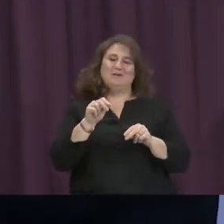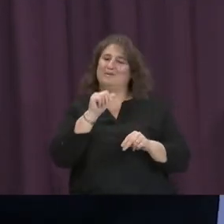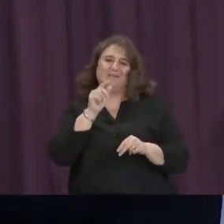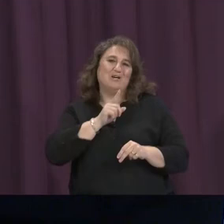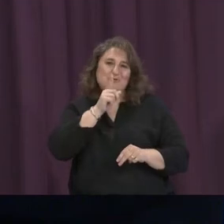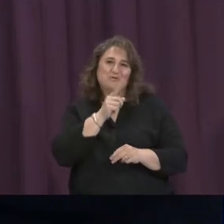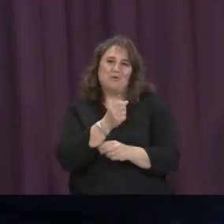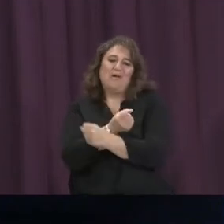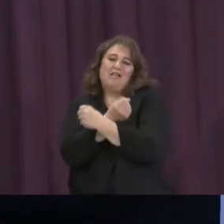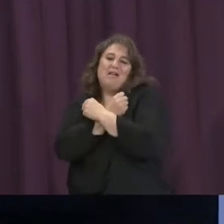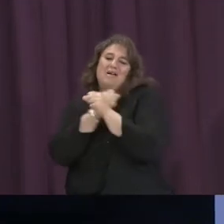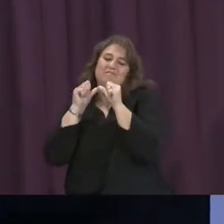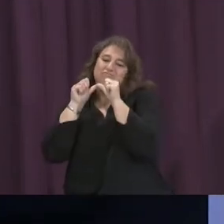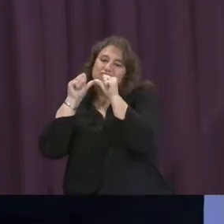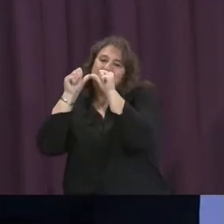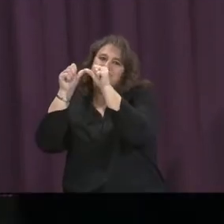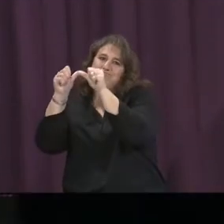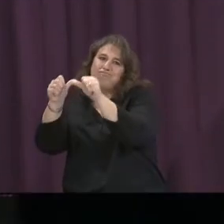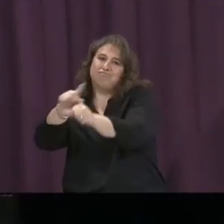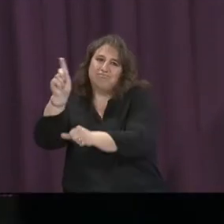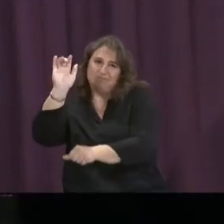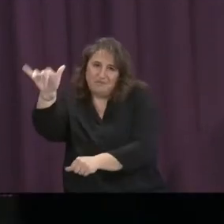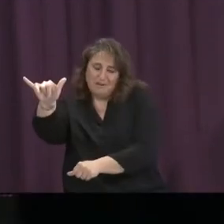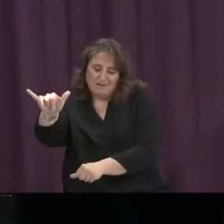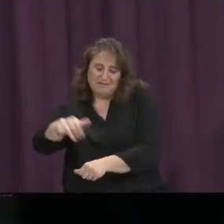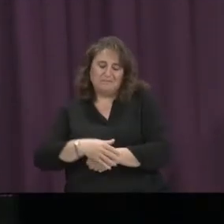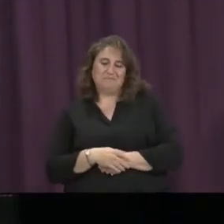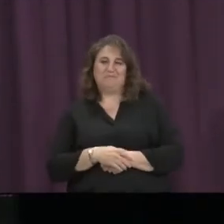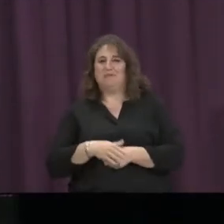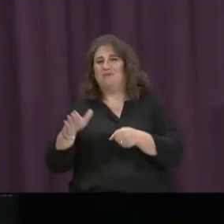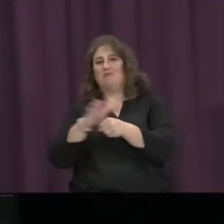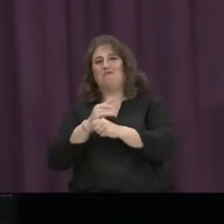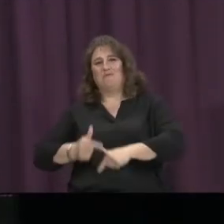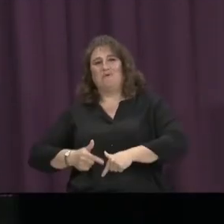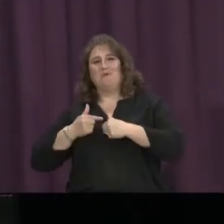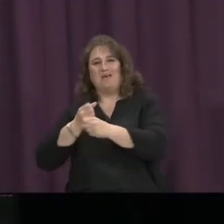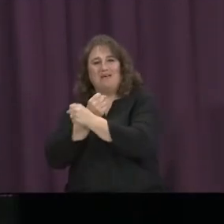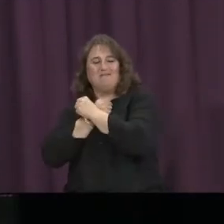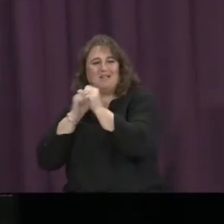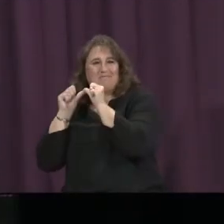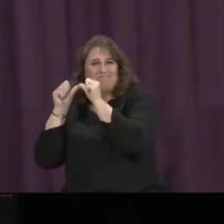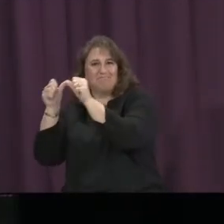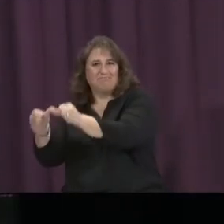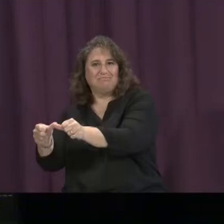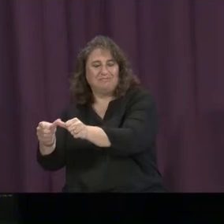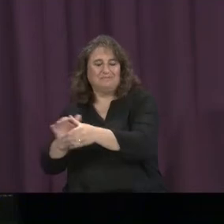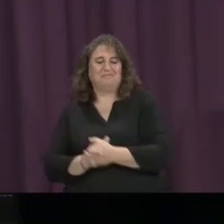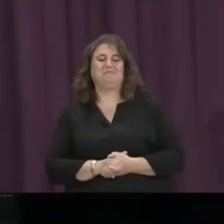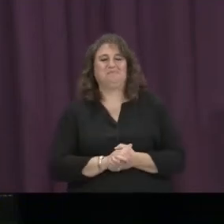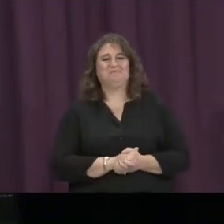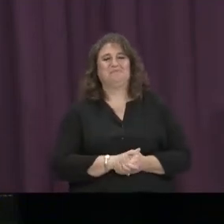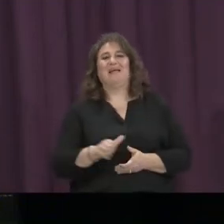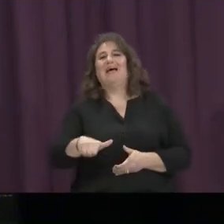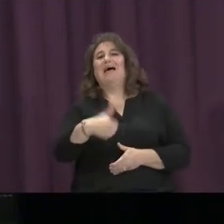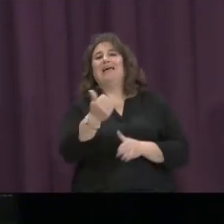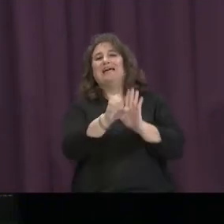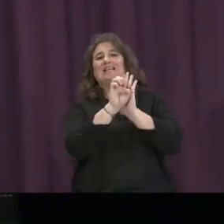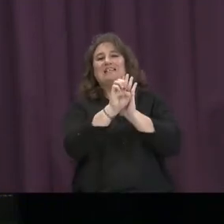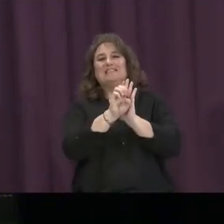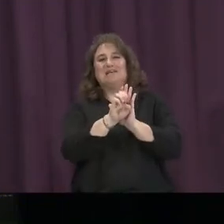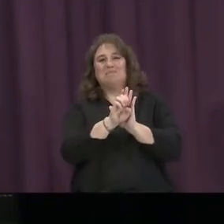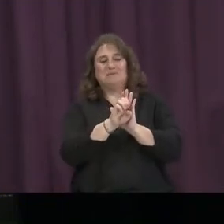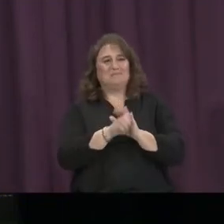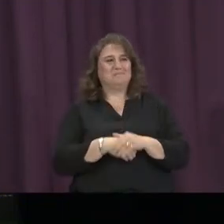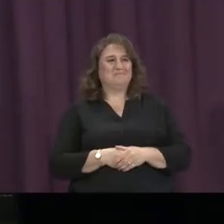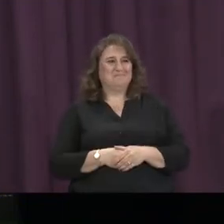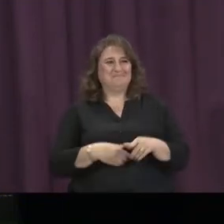true. So. So true. Absolutely. Well, let's move on to another example. And see how we do. Gail, I'm gonna start